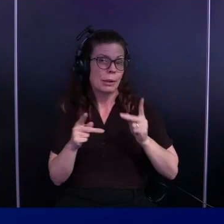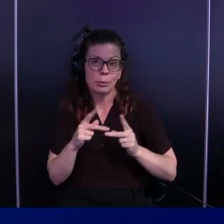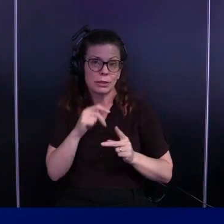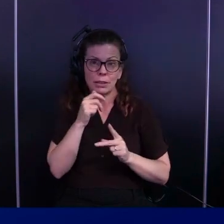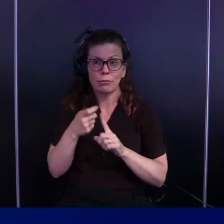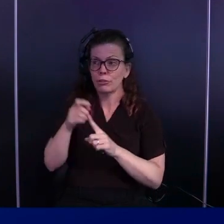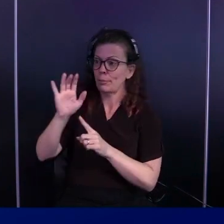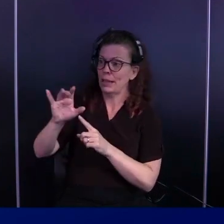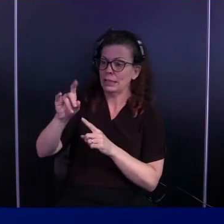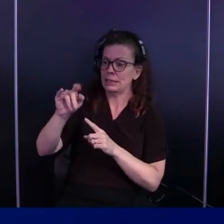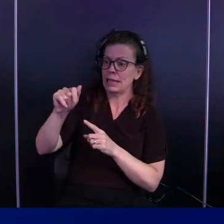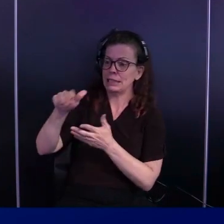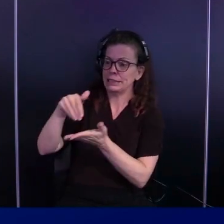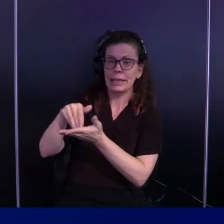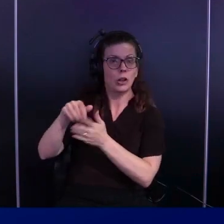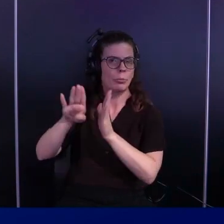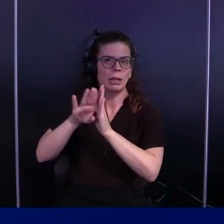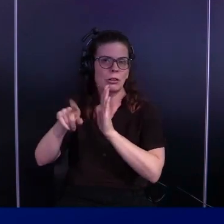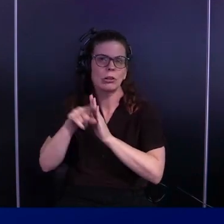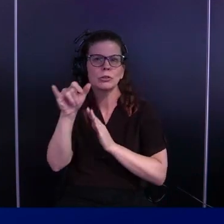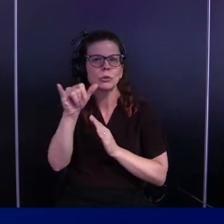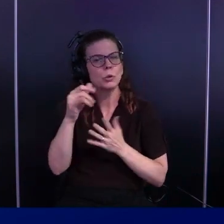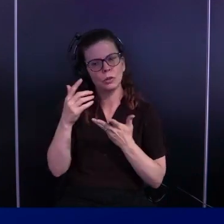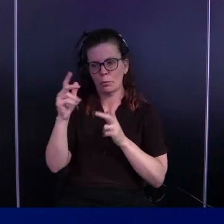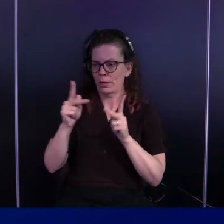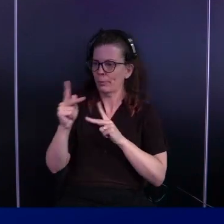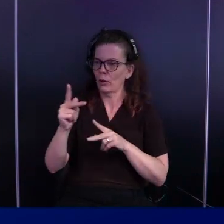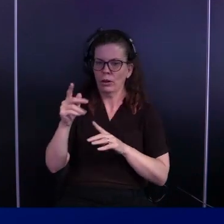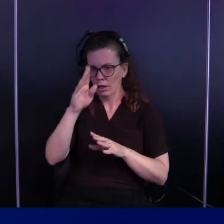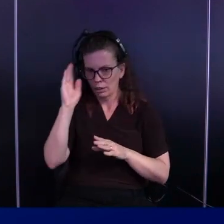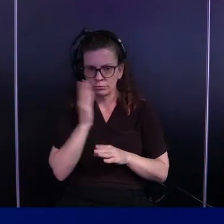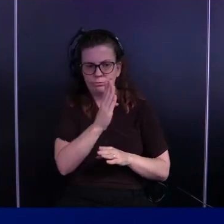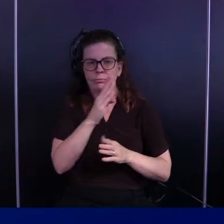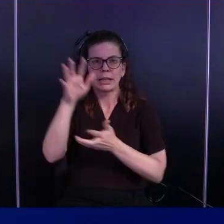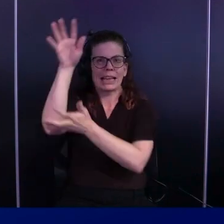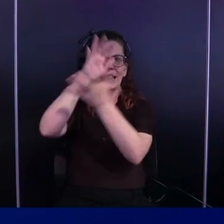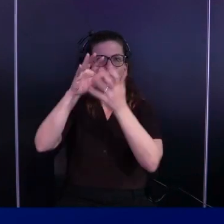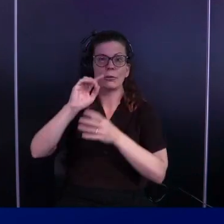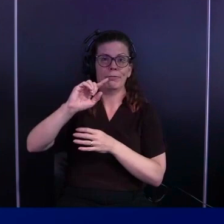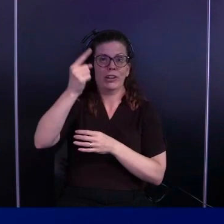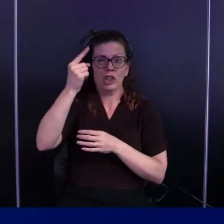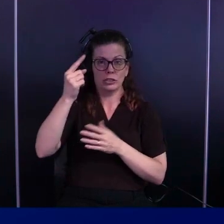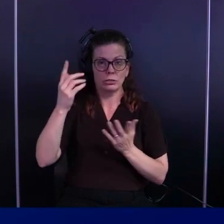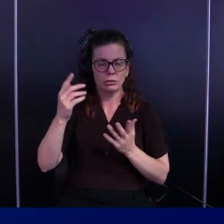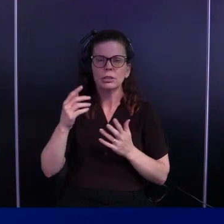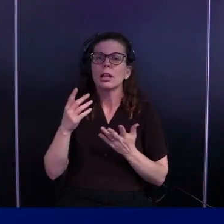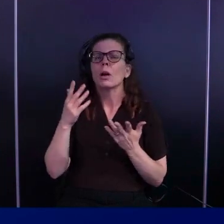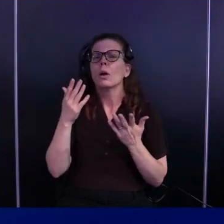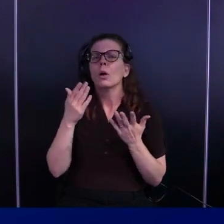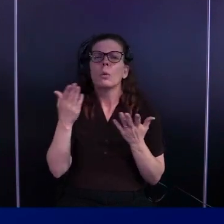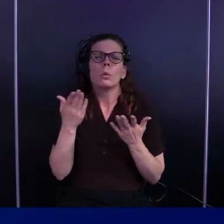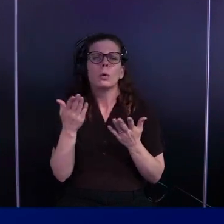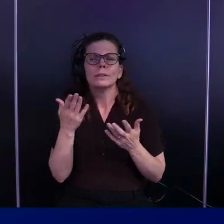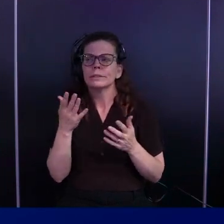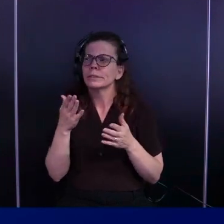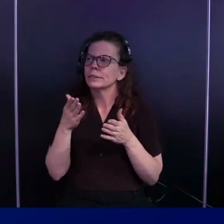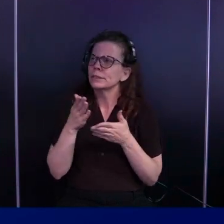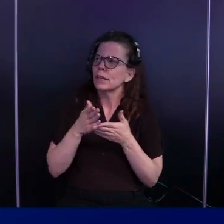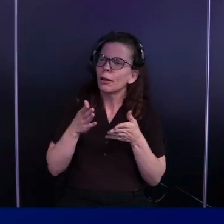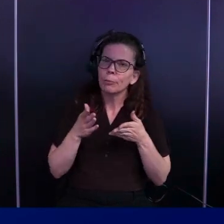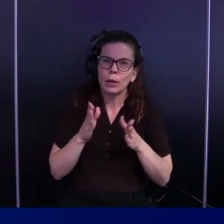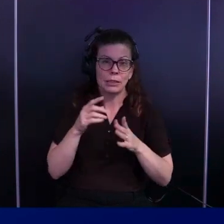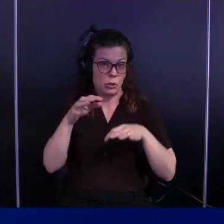data center background either. Some people are coming straight to cloud first. Yep. What are some ways, can you outline